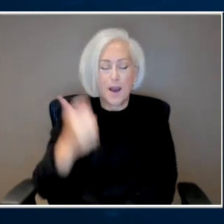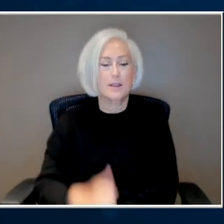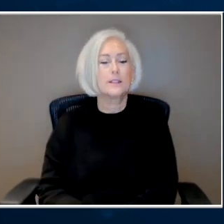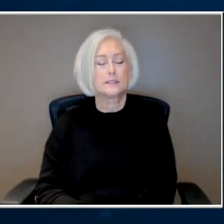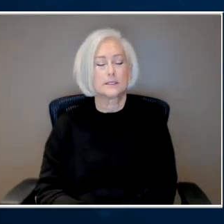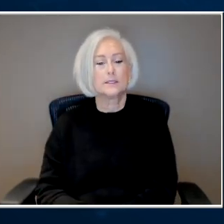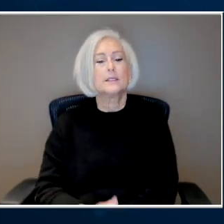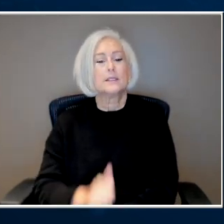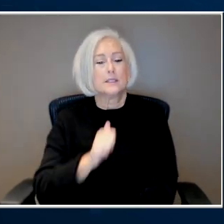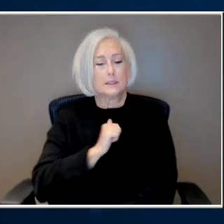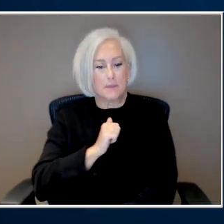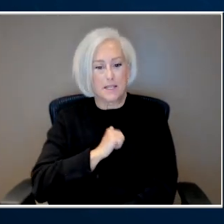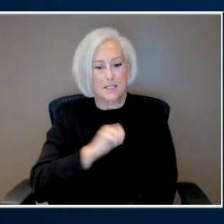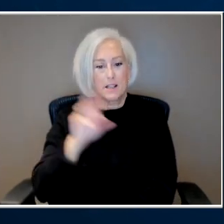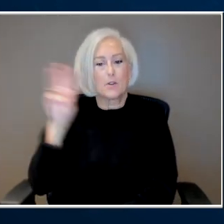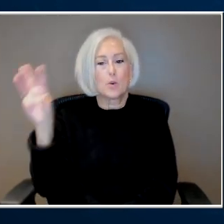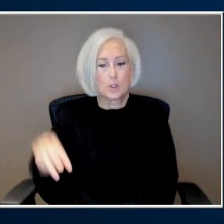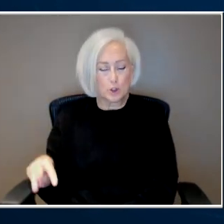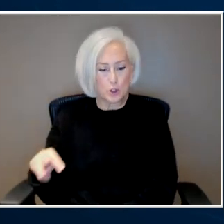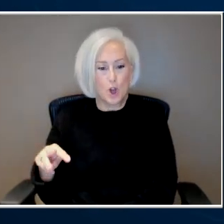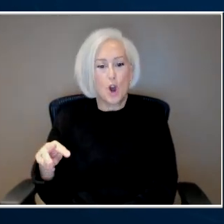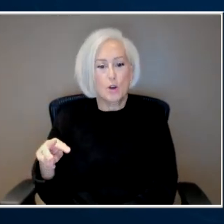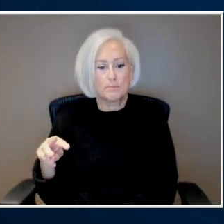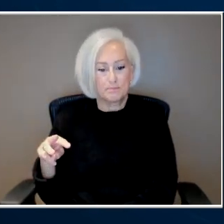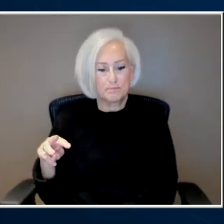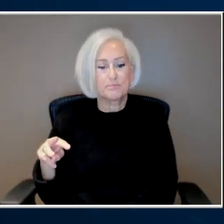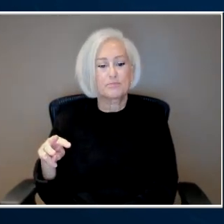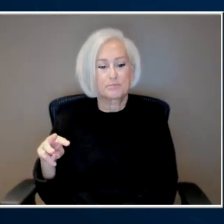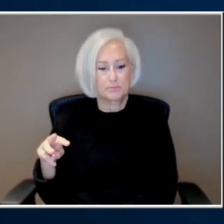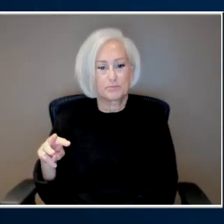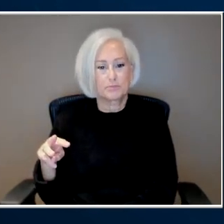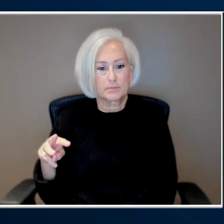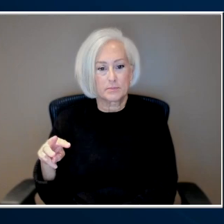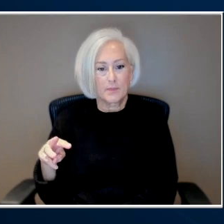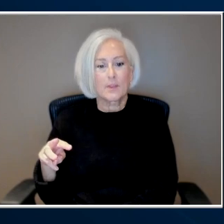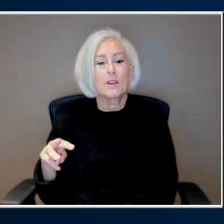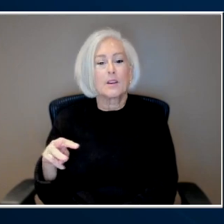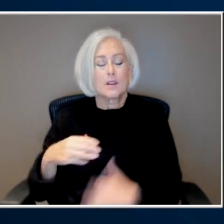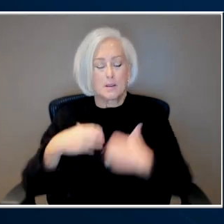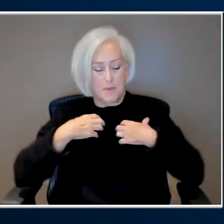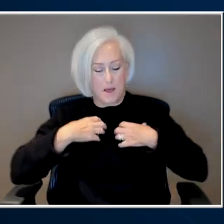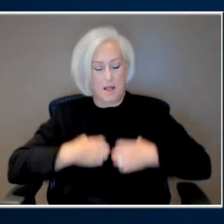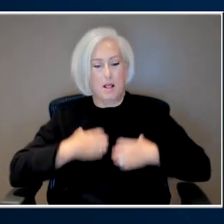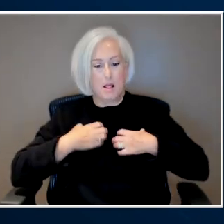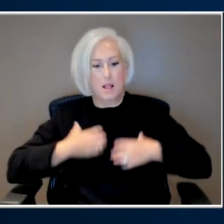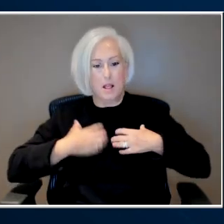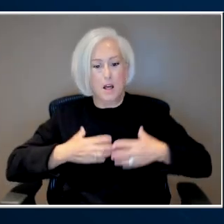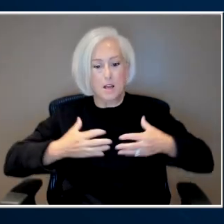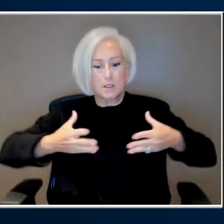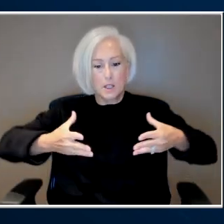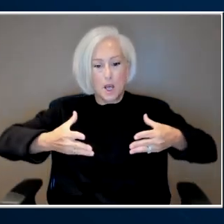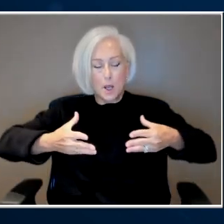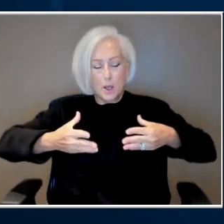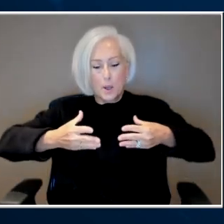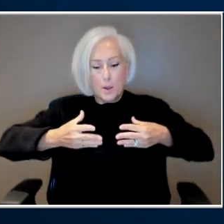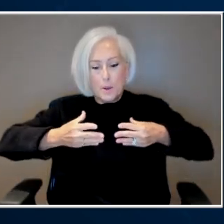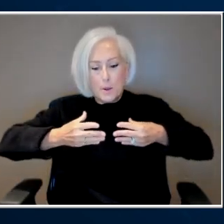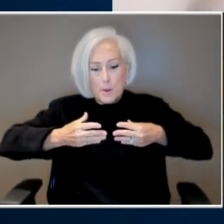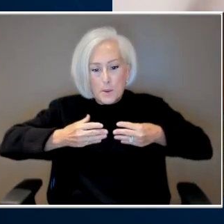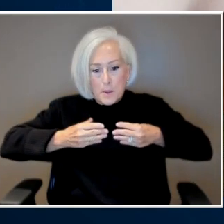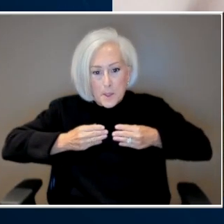Wichita, and my airway started closing again. And they recommended